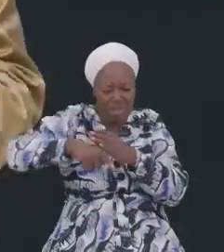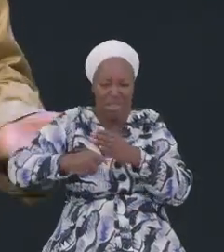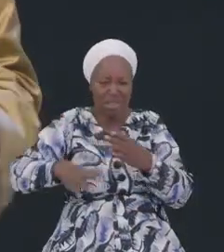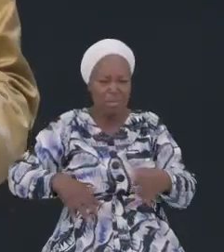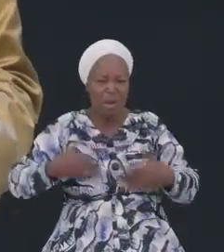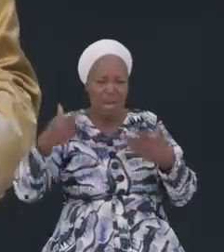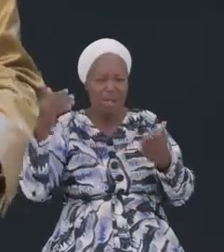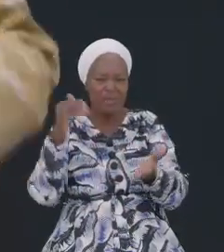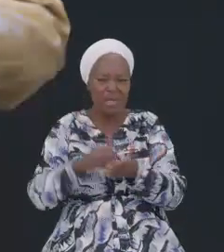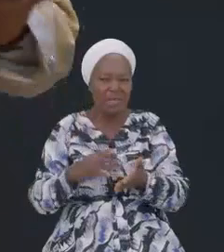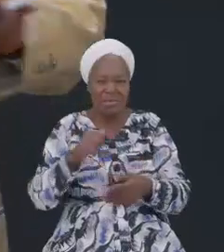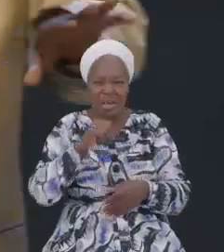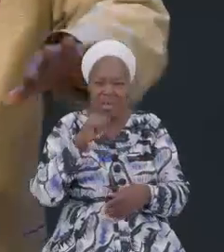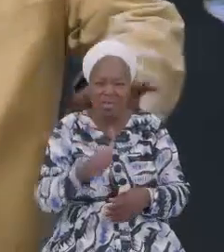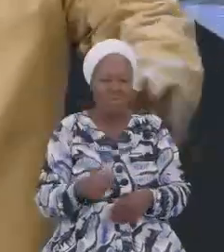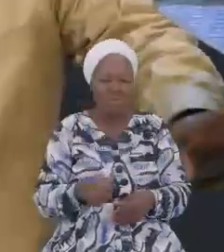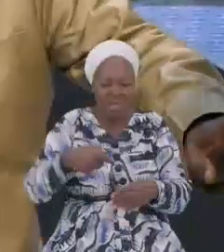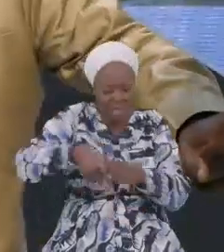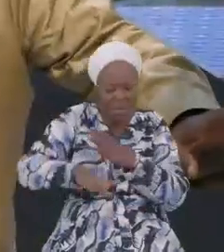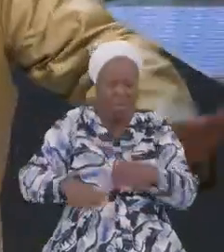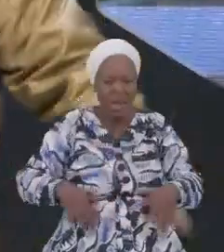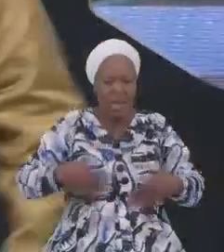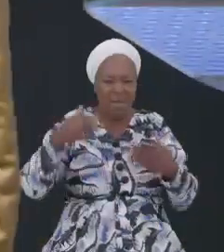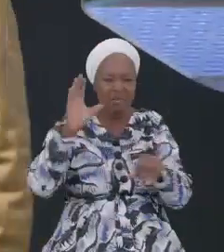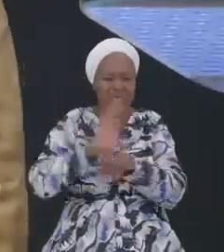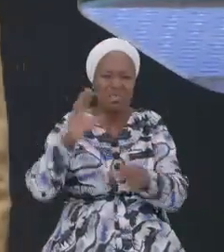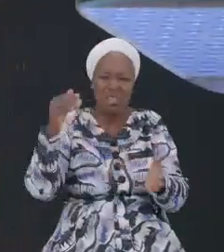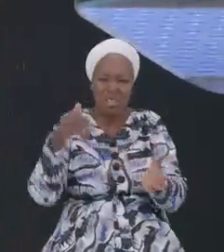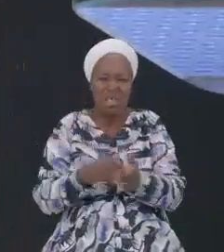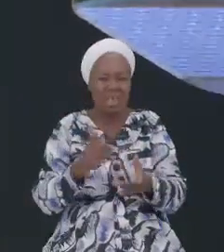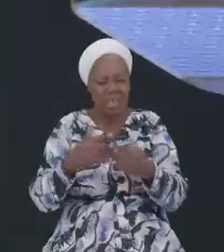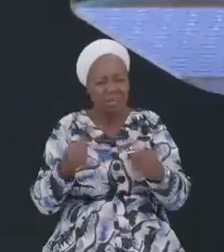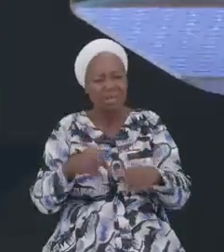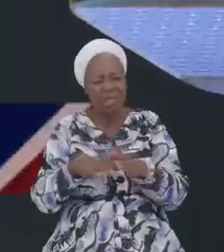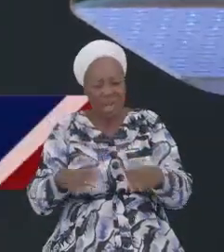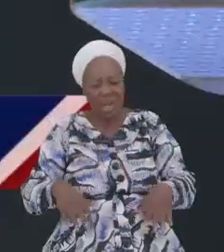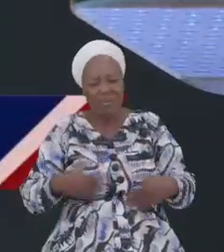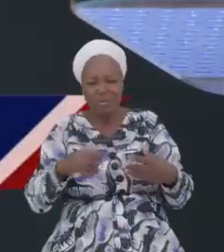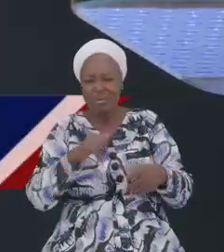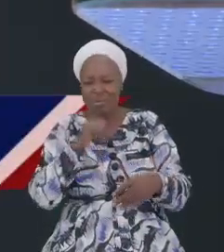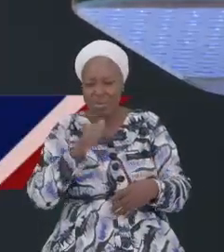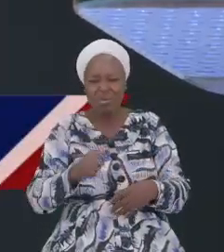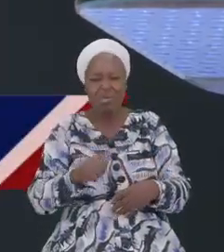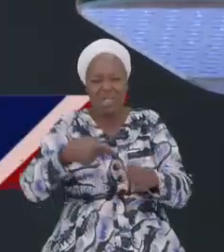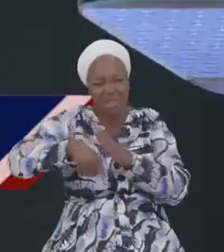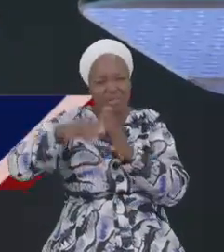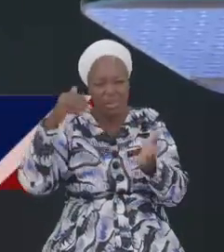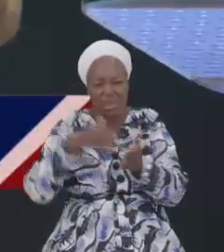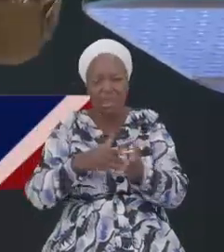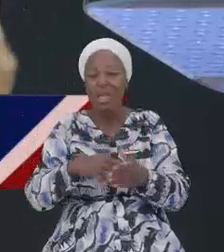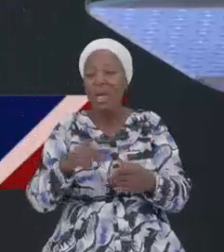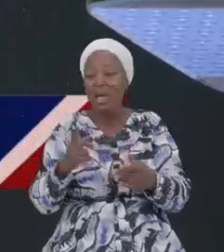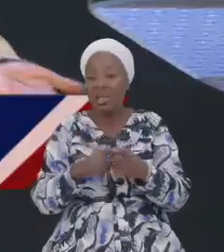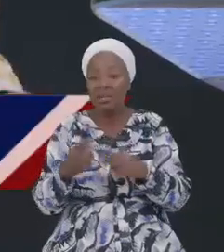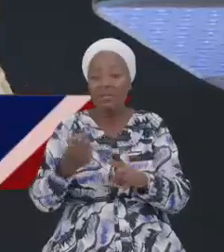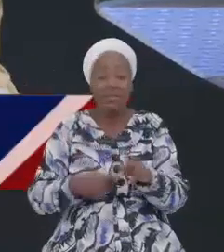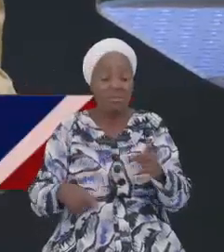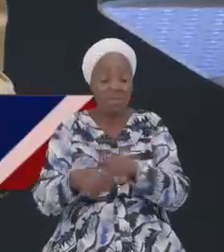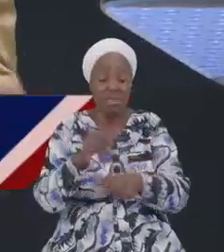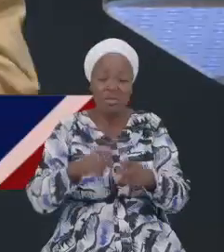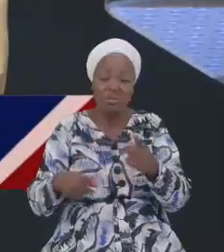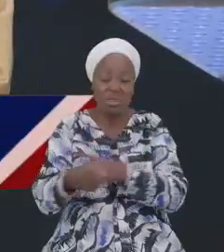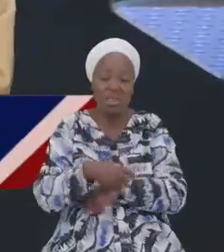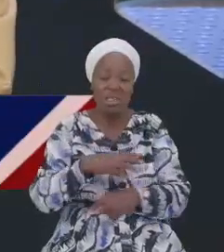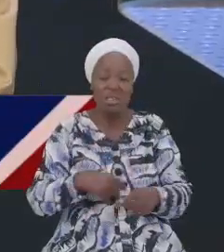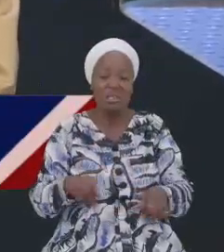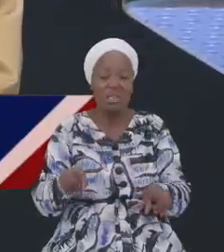life, spiritual life. And the life has now become shallow and superficial. And it's from day to day, even to the